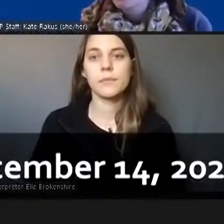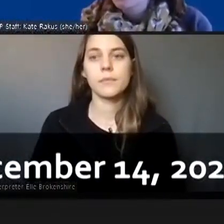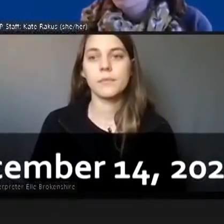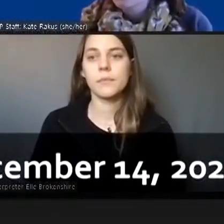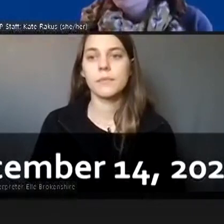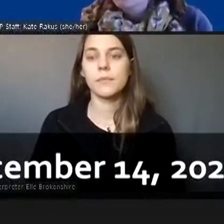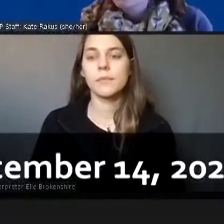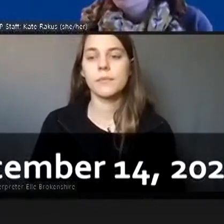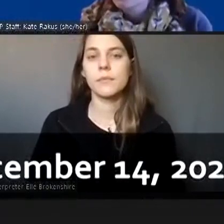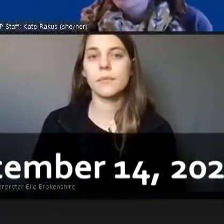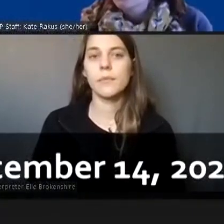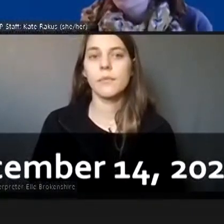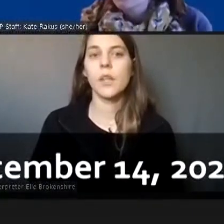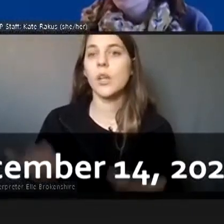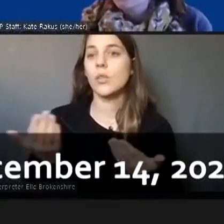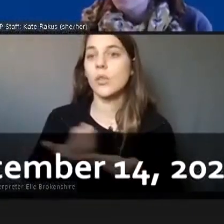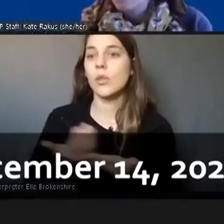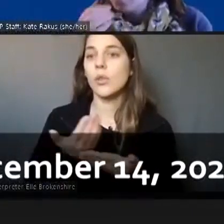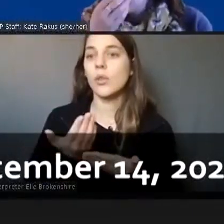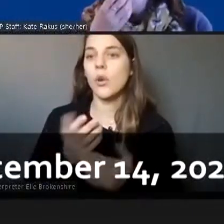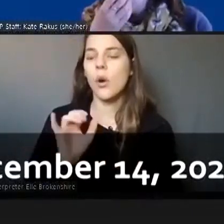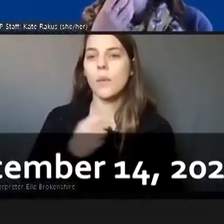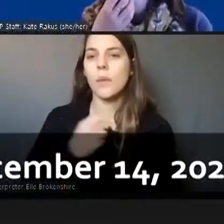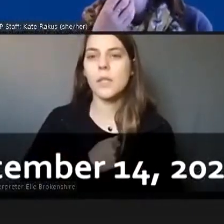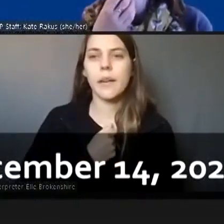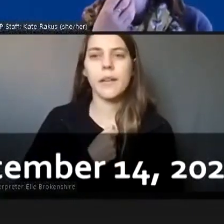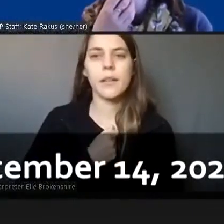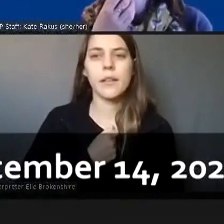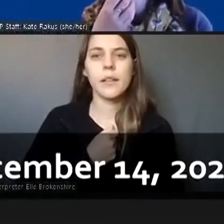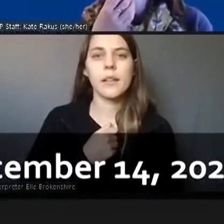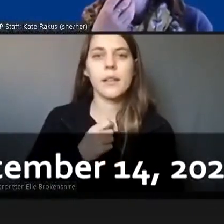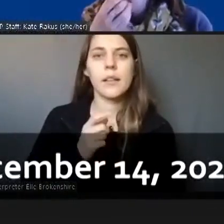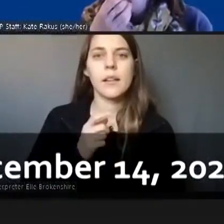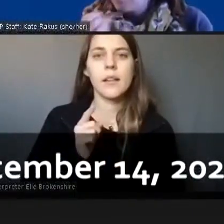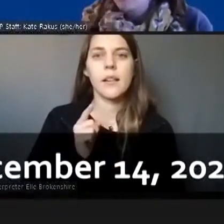So the new, I'm sorry, these are